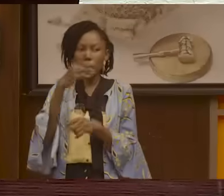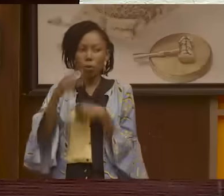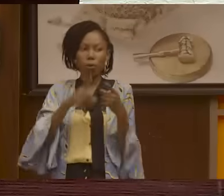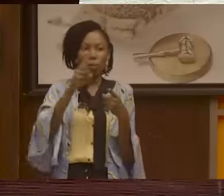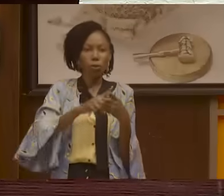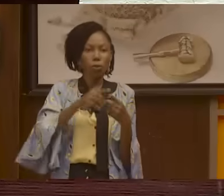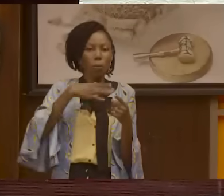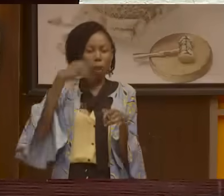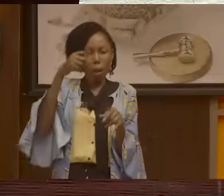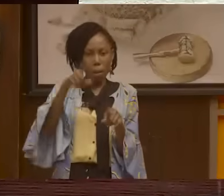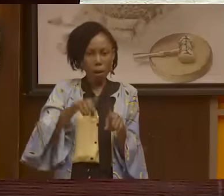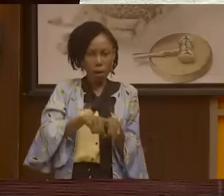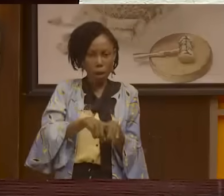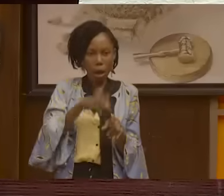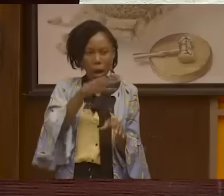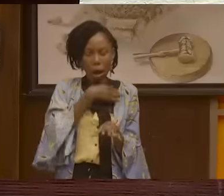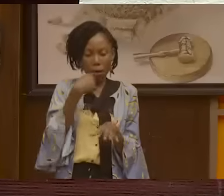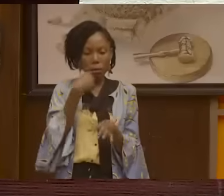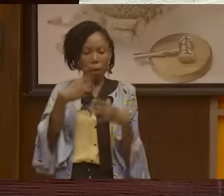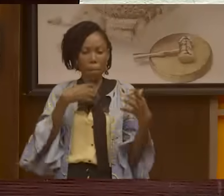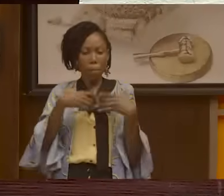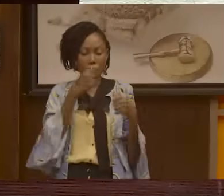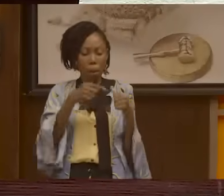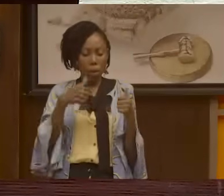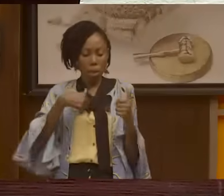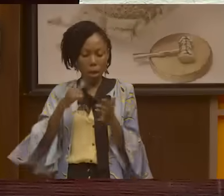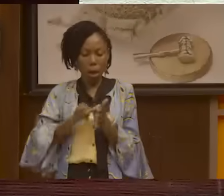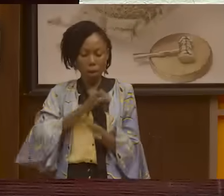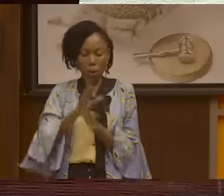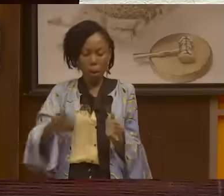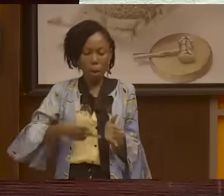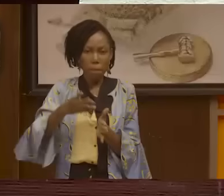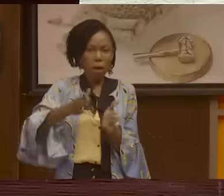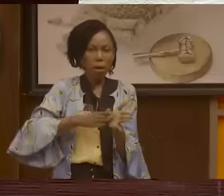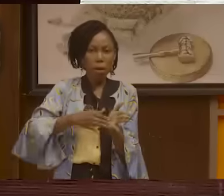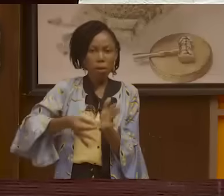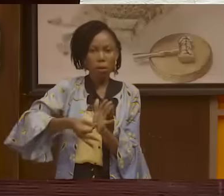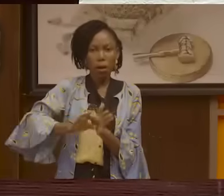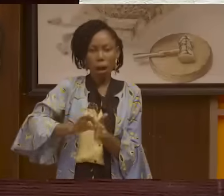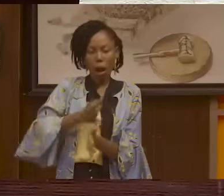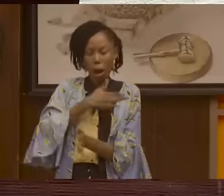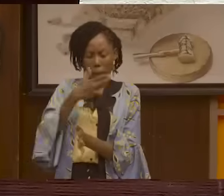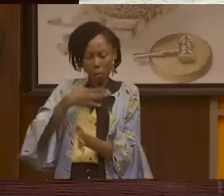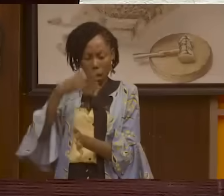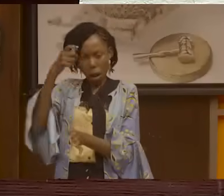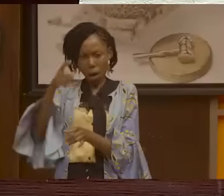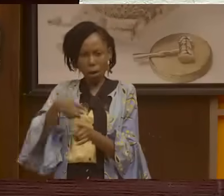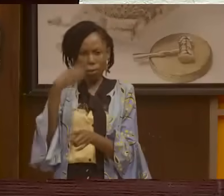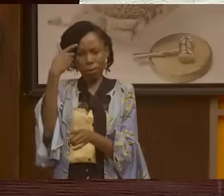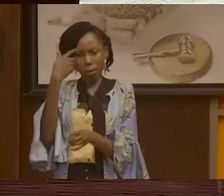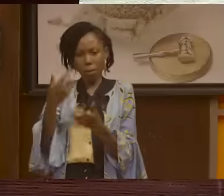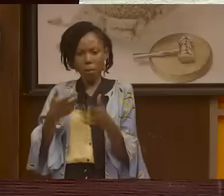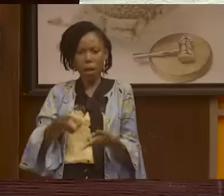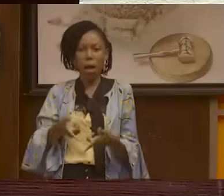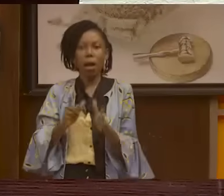to complain about me not paying school fees. And my brother told her to allow me to take care of the children. But she told my brother